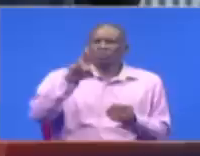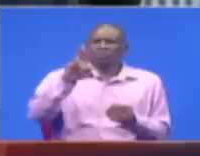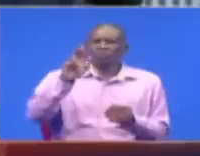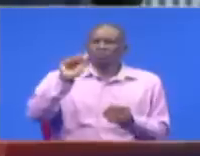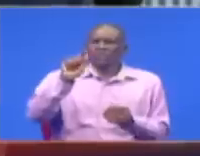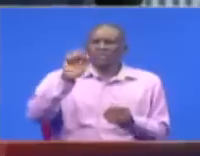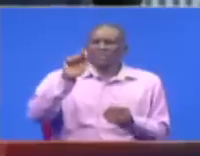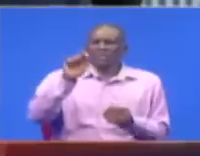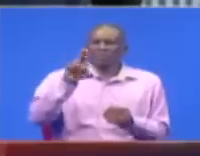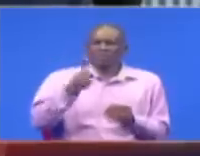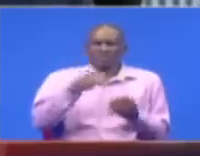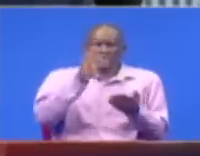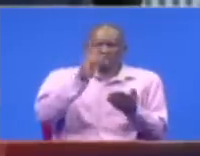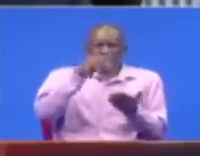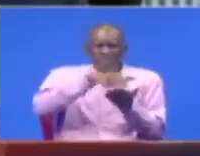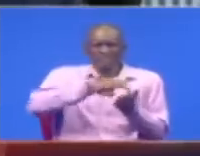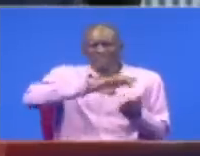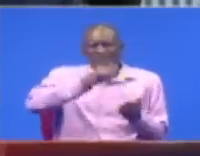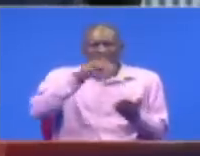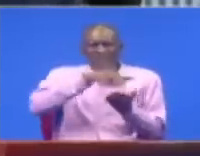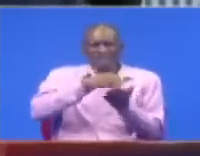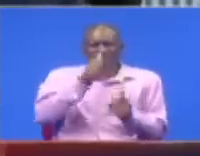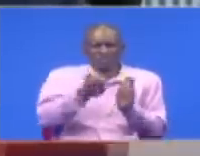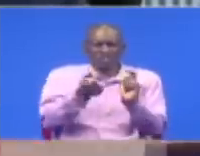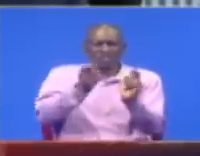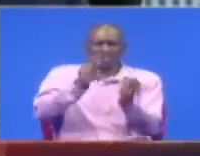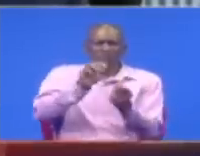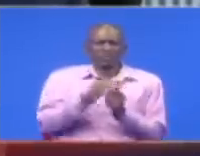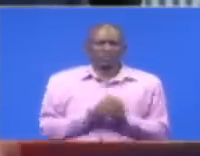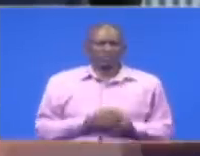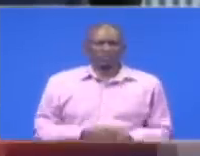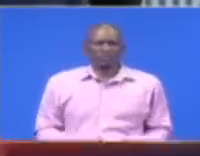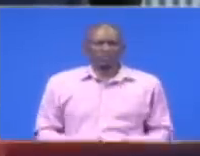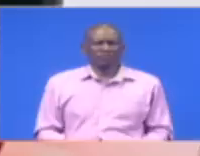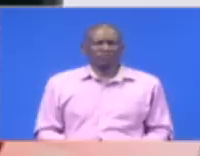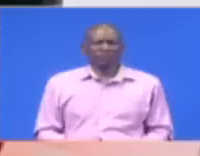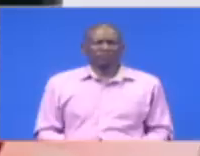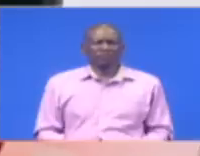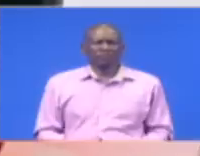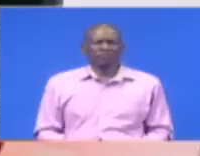Counsel is one case. Another one that is transformative?